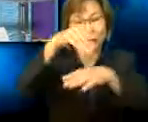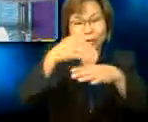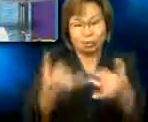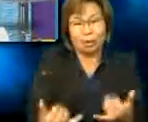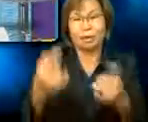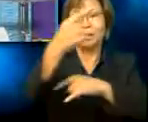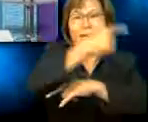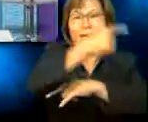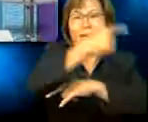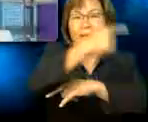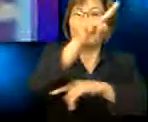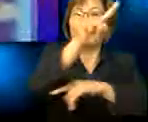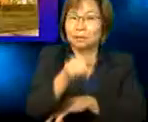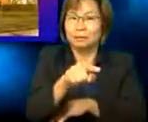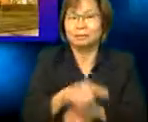look at today's question.